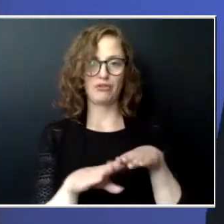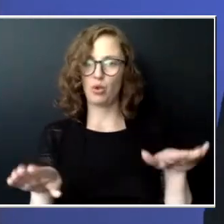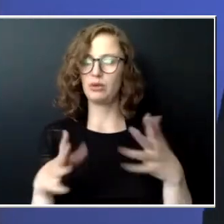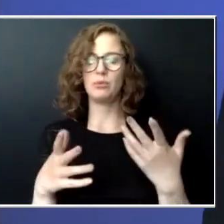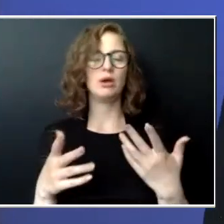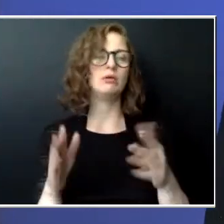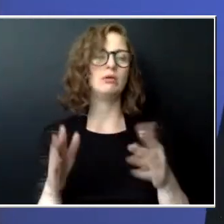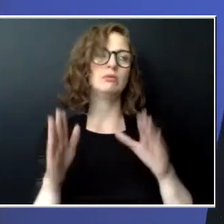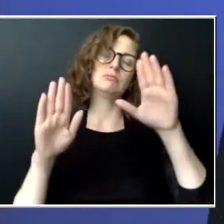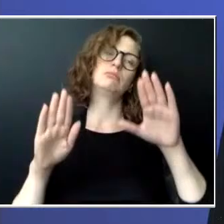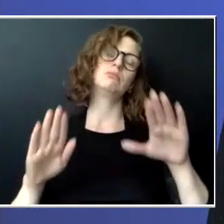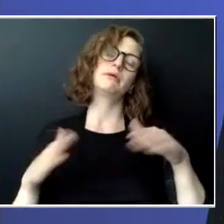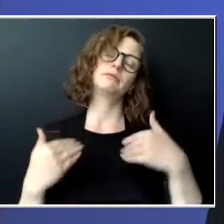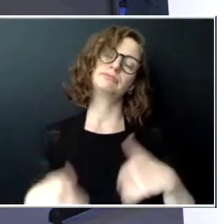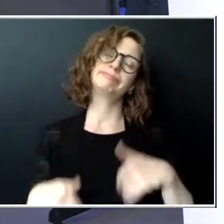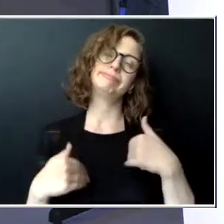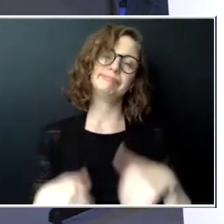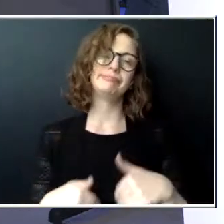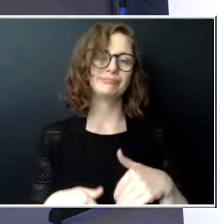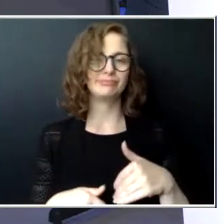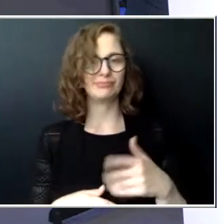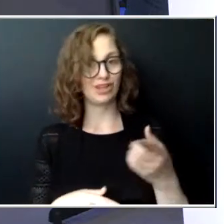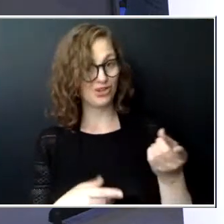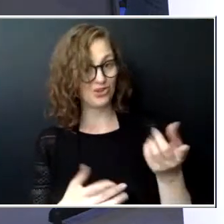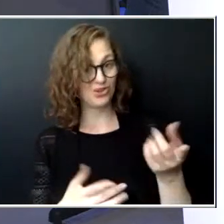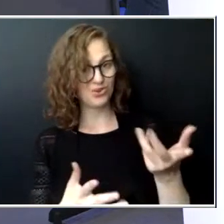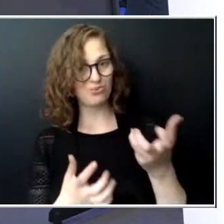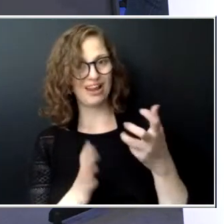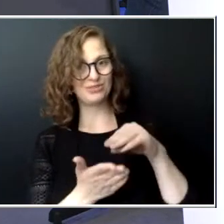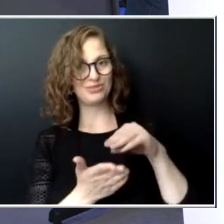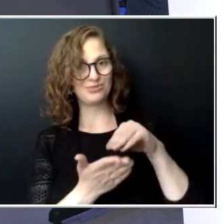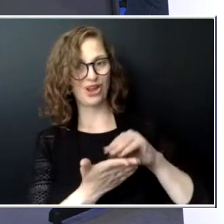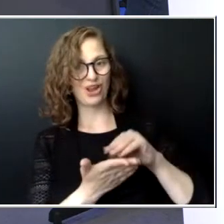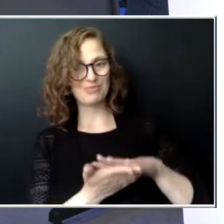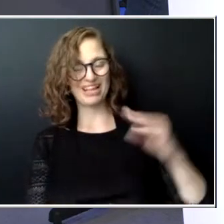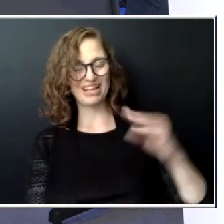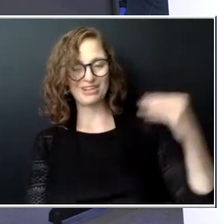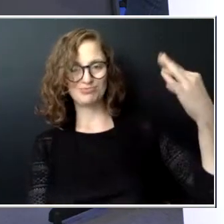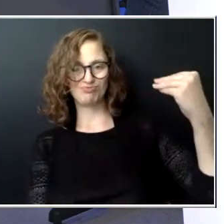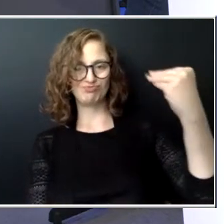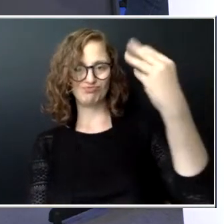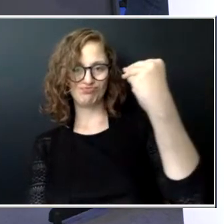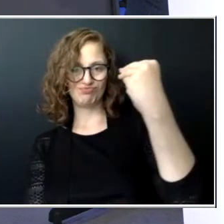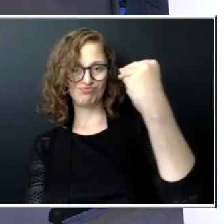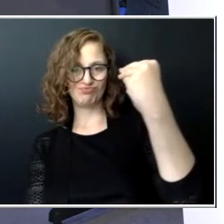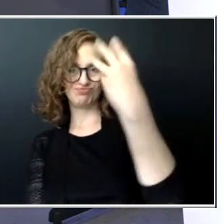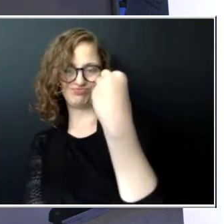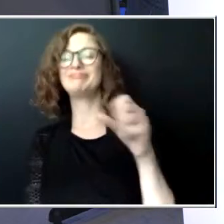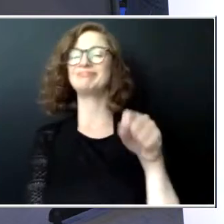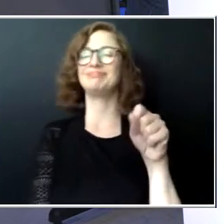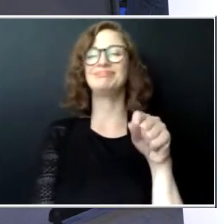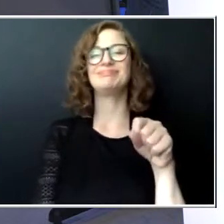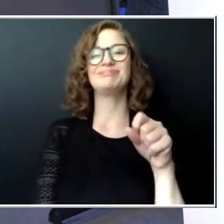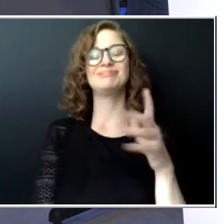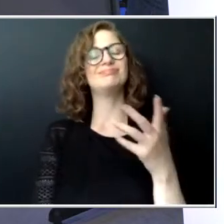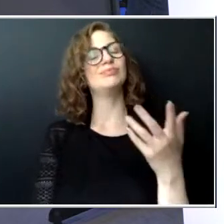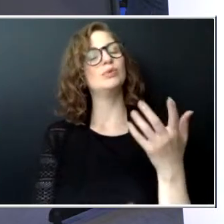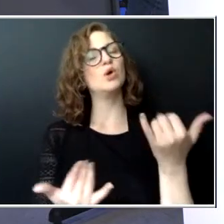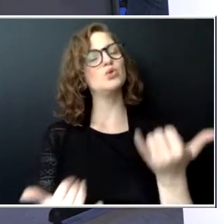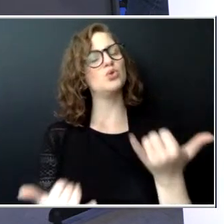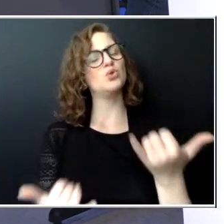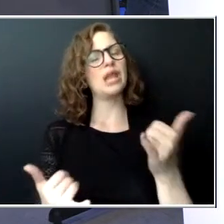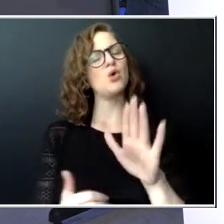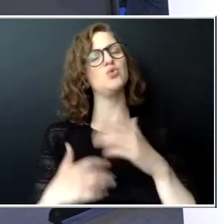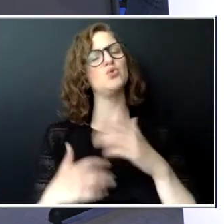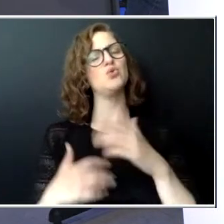and you wanted to document it yeah, with those selfies. yeah. What is life like in remission for you now?